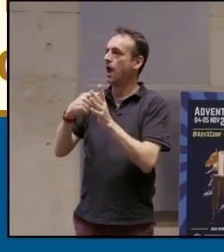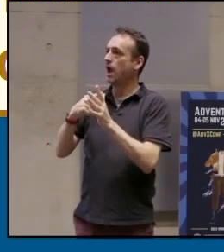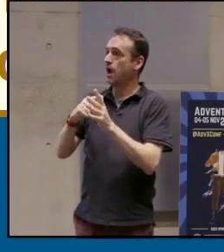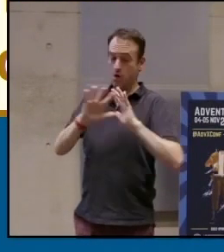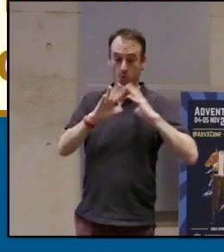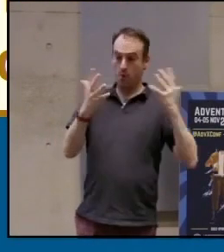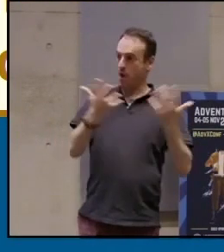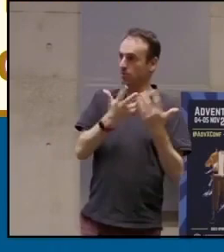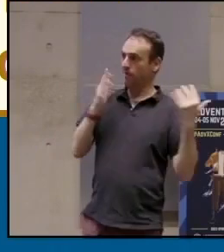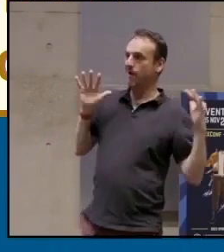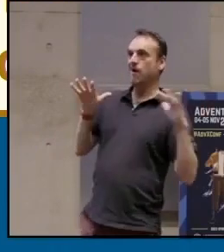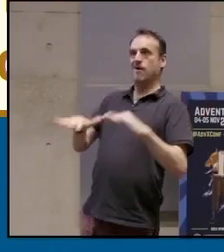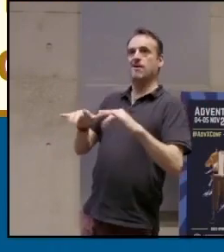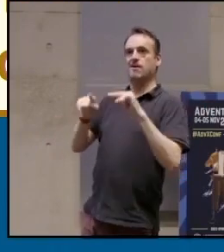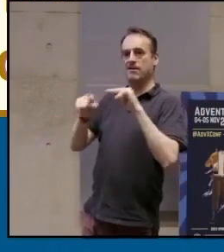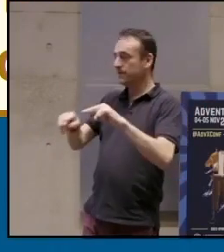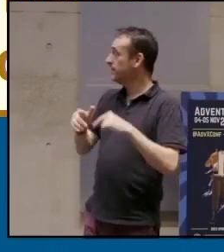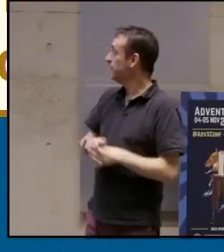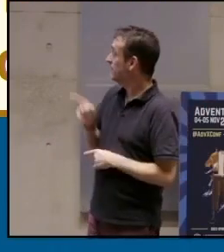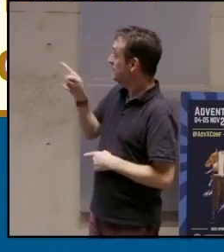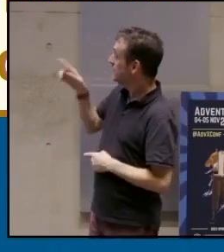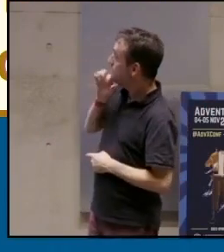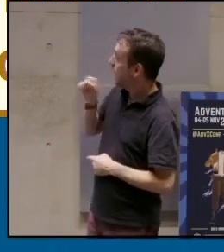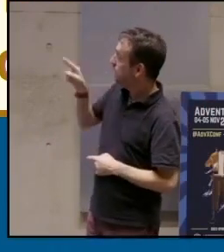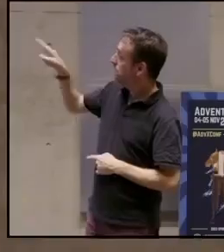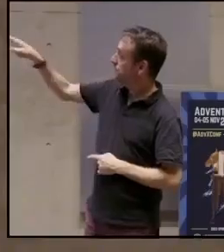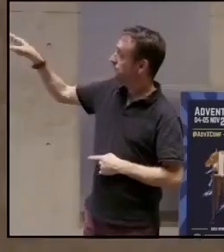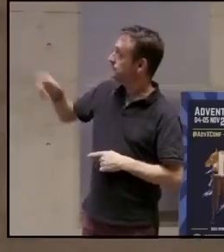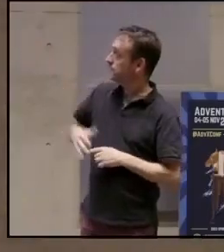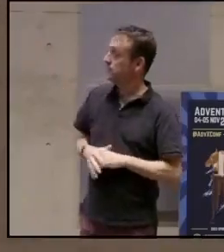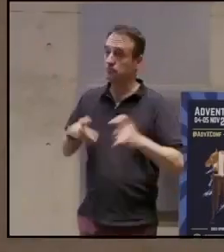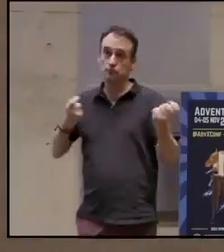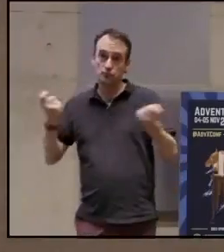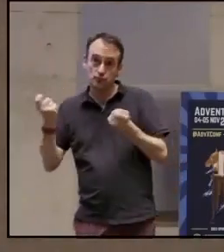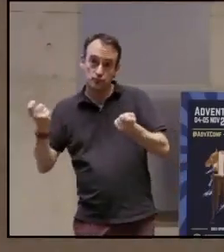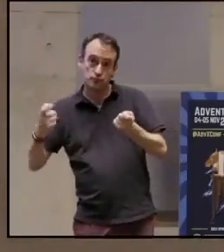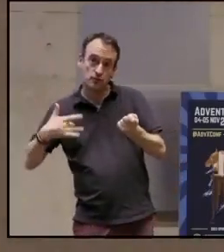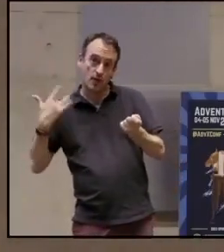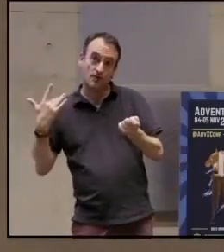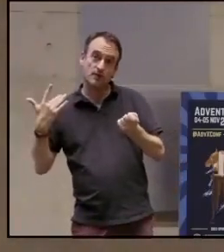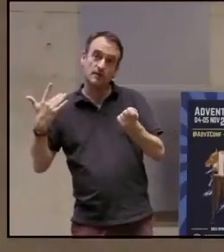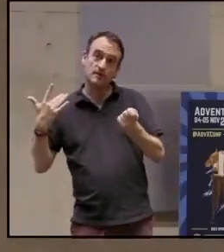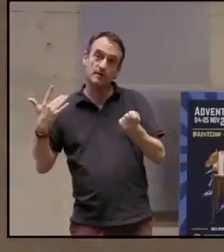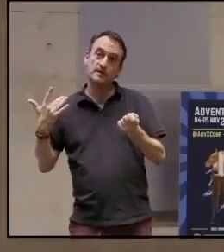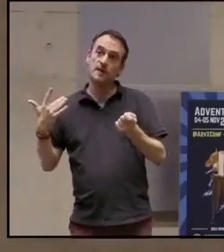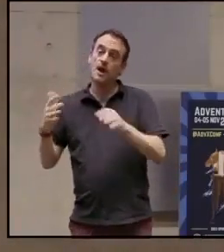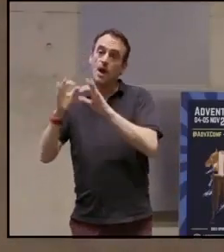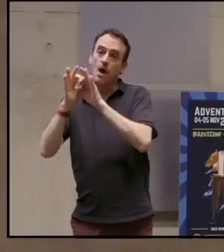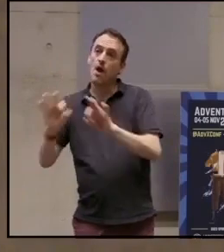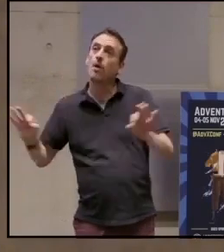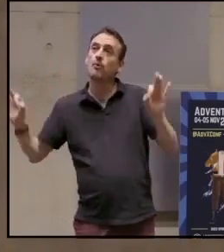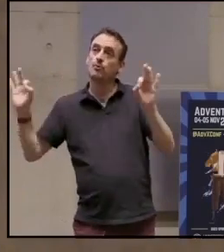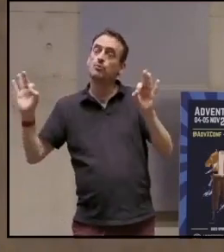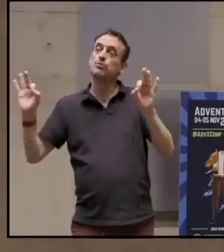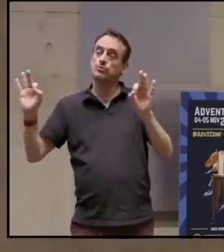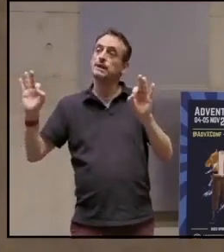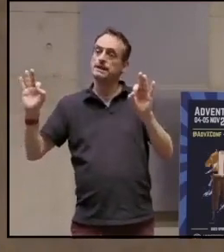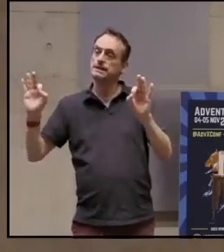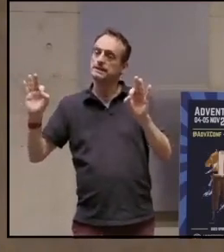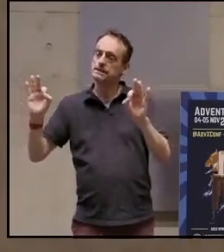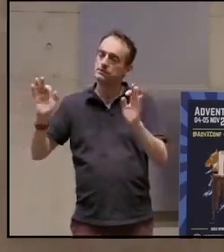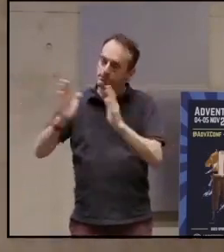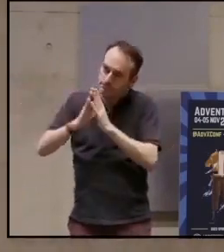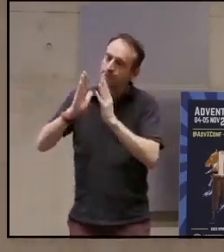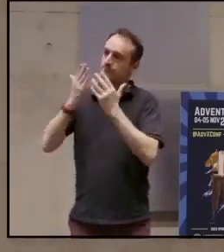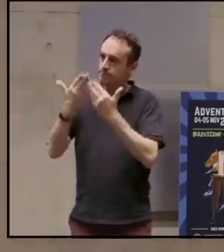the affairs of court for most of his life. But when neighbors, a neighboring country, raided and burned Angkor itself, this